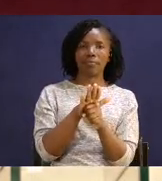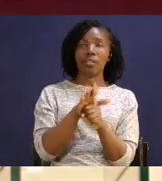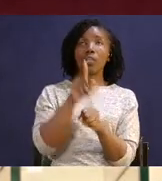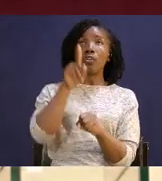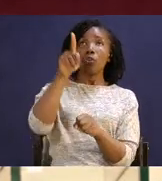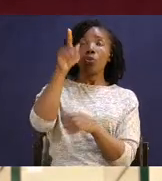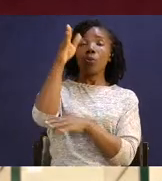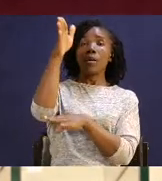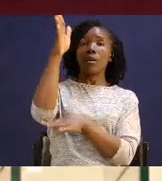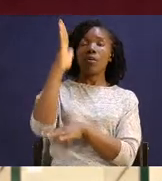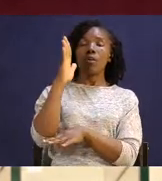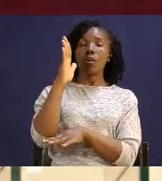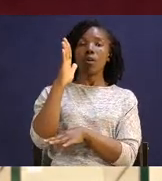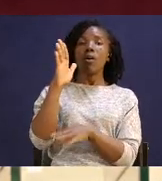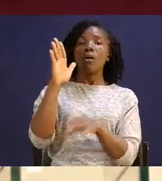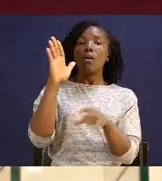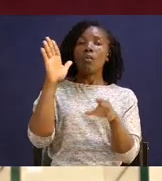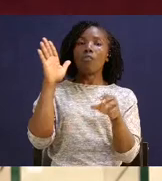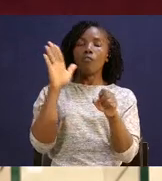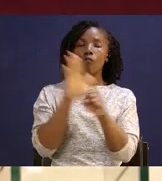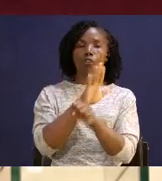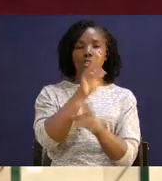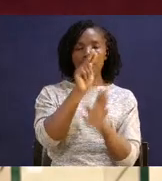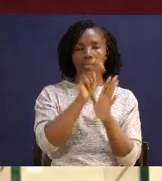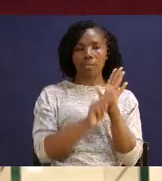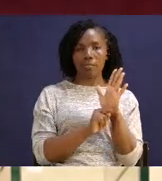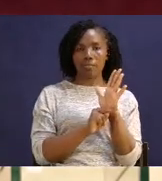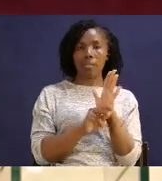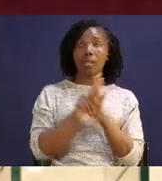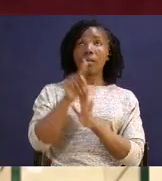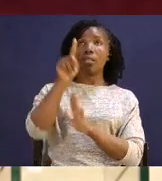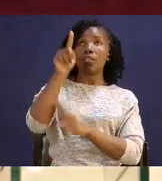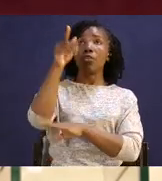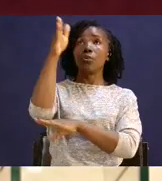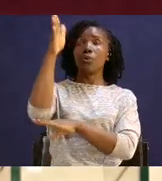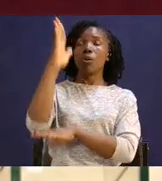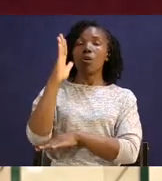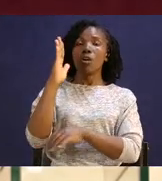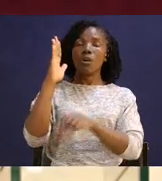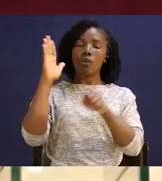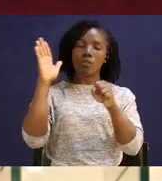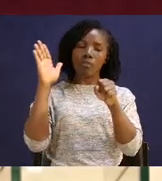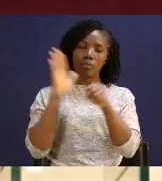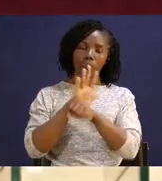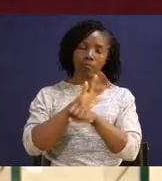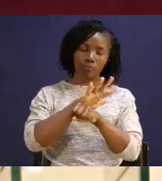You're a God of fullness. And you're the God of overflow.